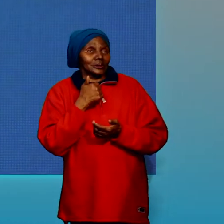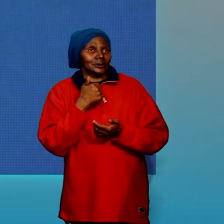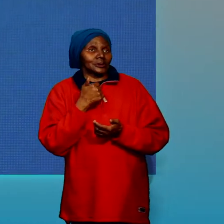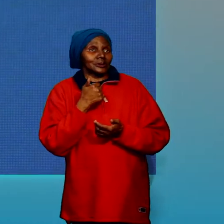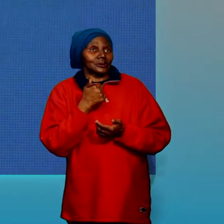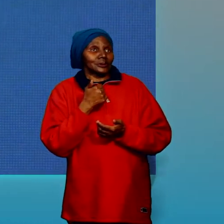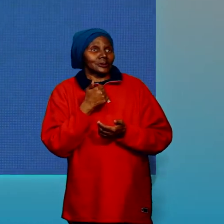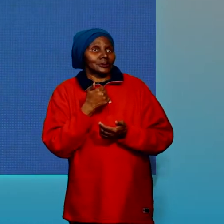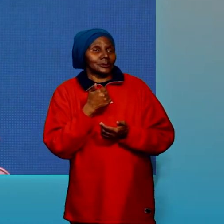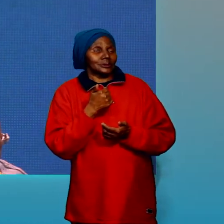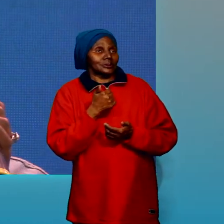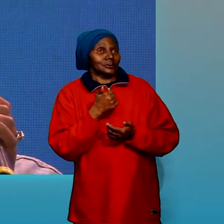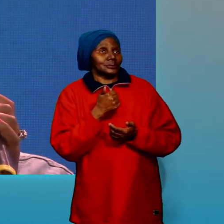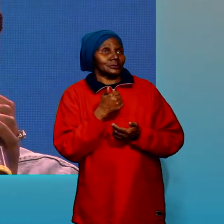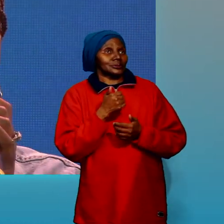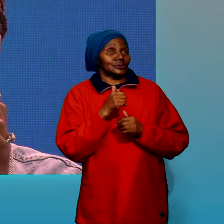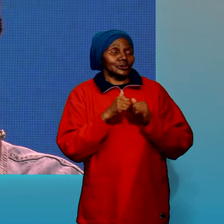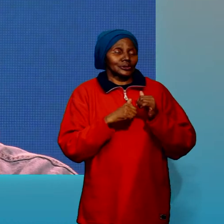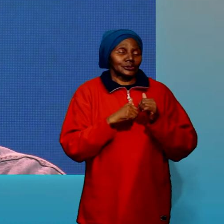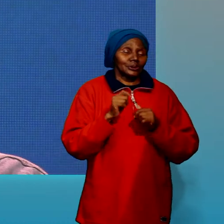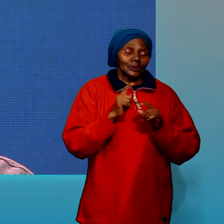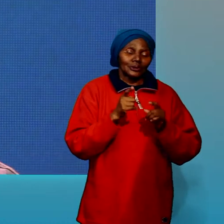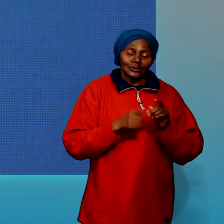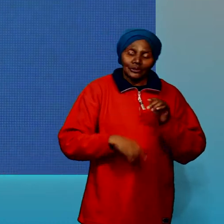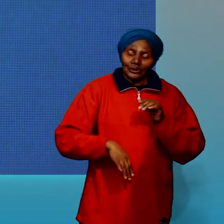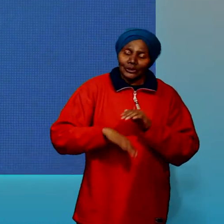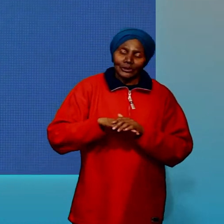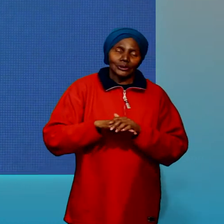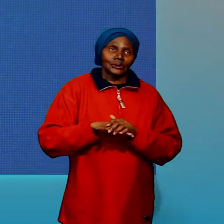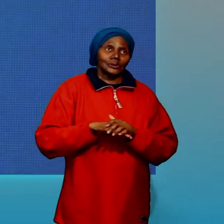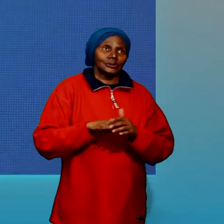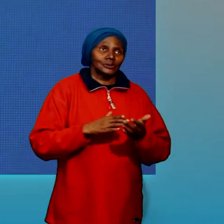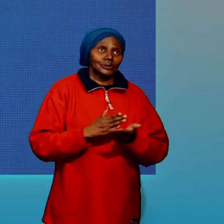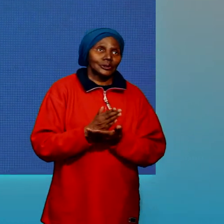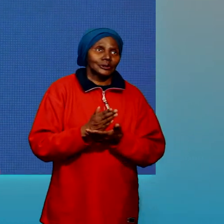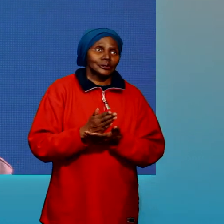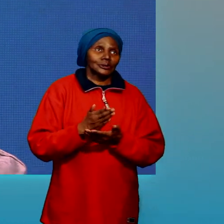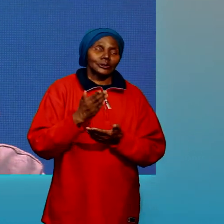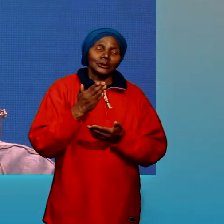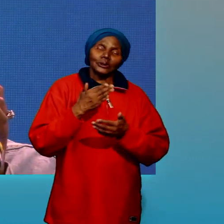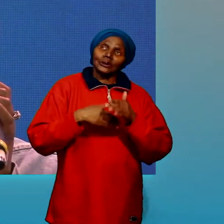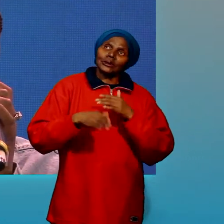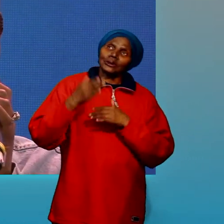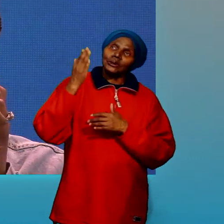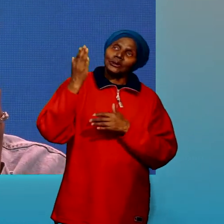Trust in Jesus' name. But only trust in Jesus' name.